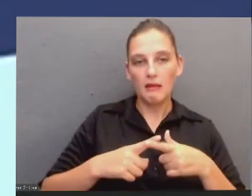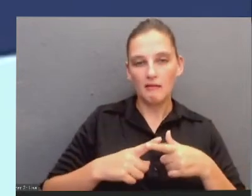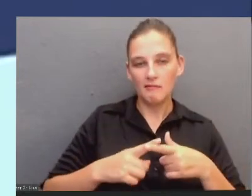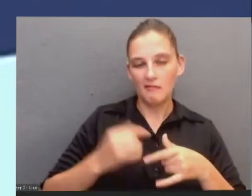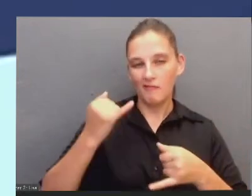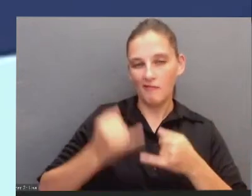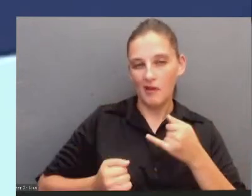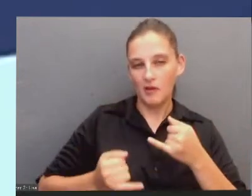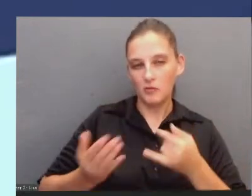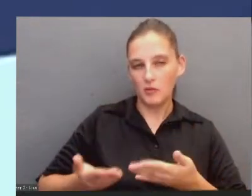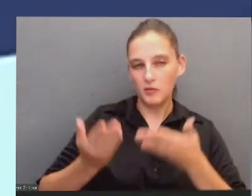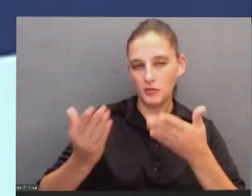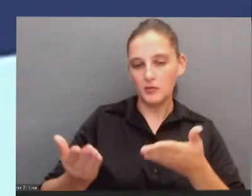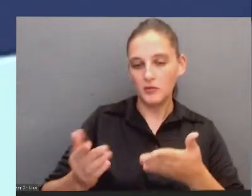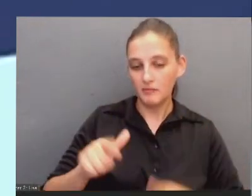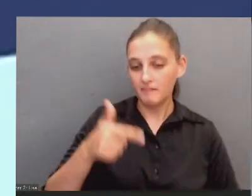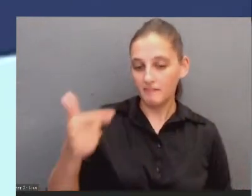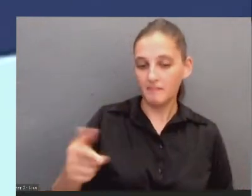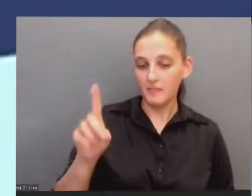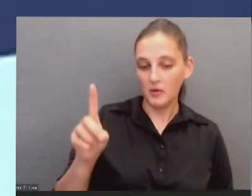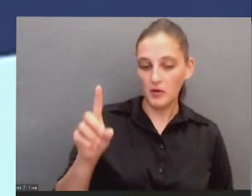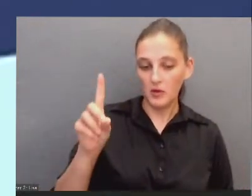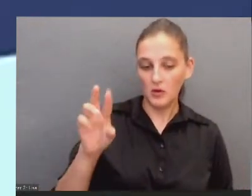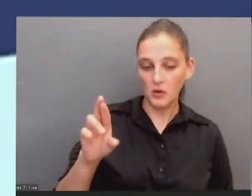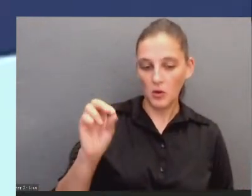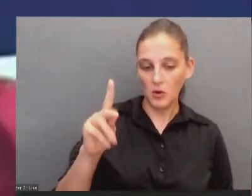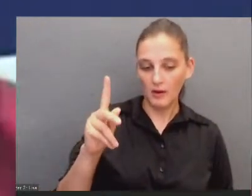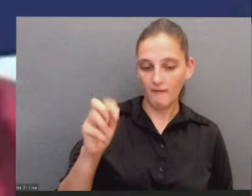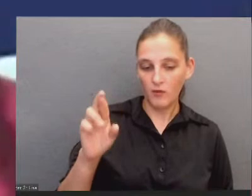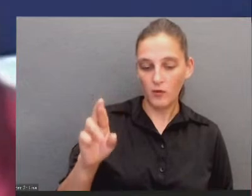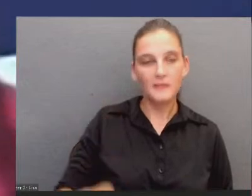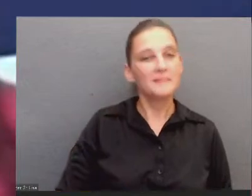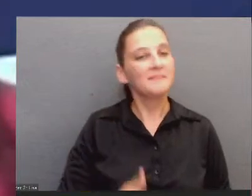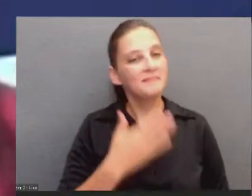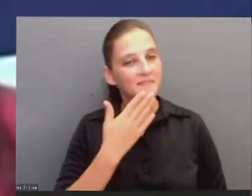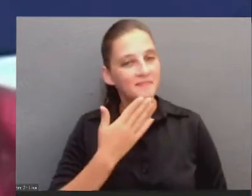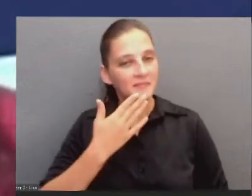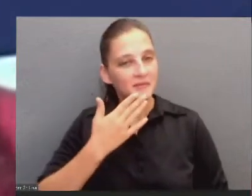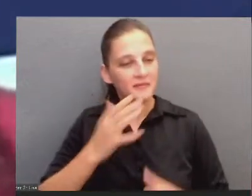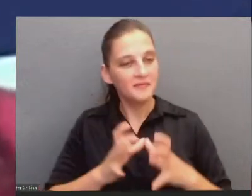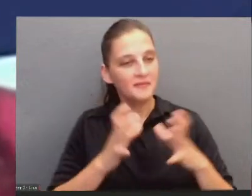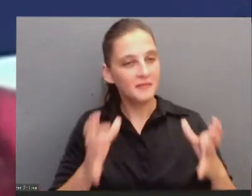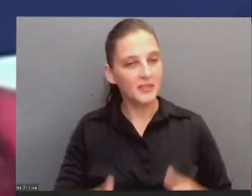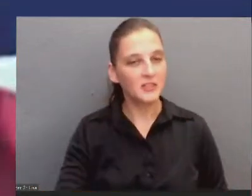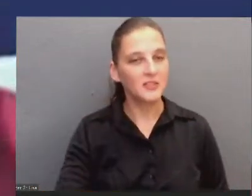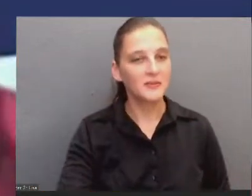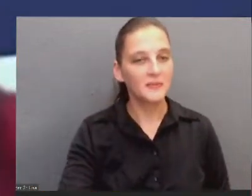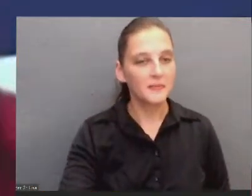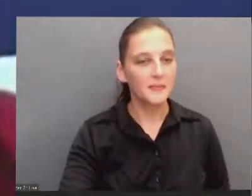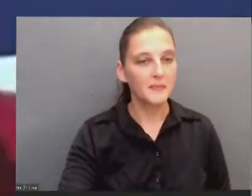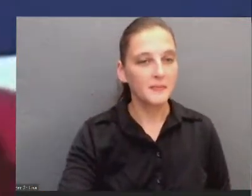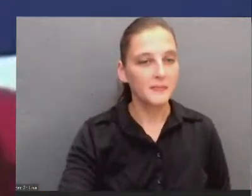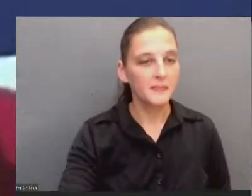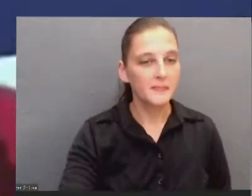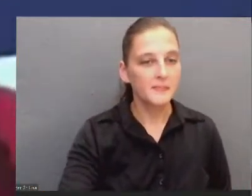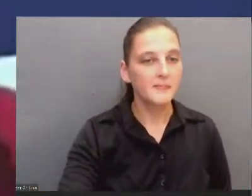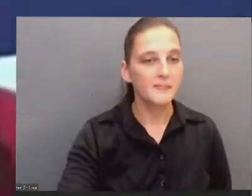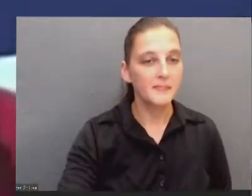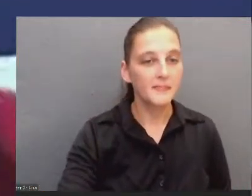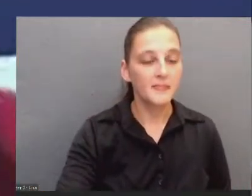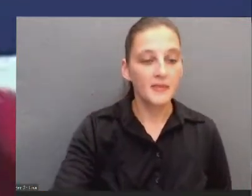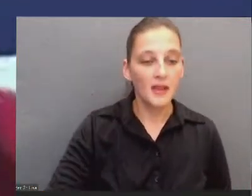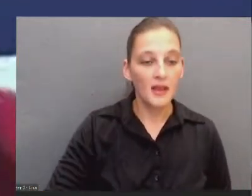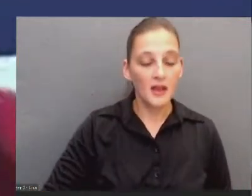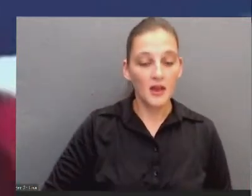Dr. Okafor, over to you. Thank you. Thank you so much, Madam Chair. I would love to